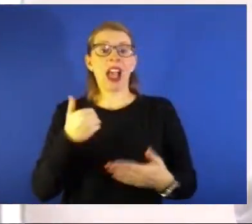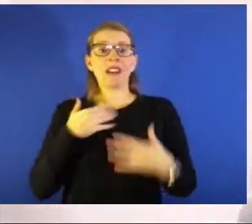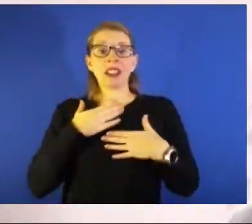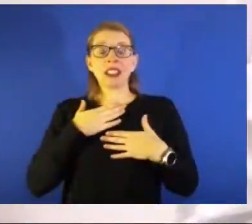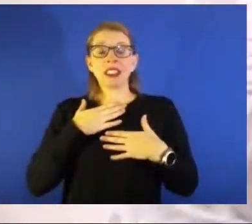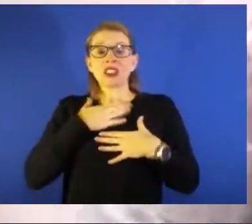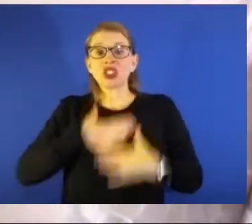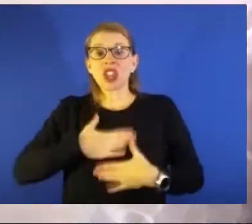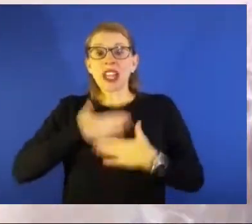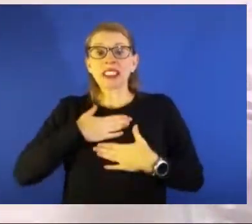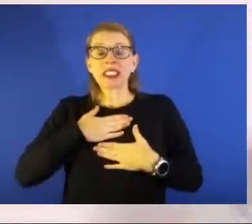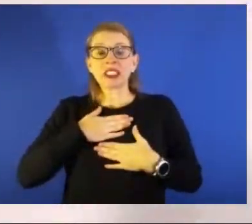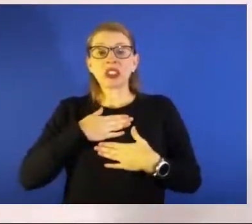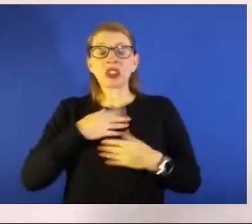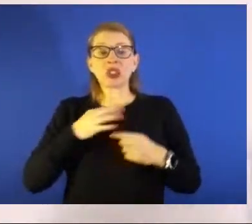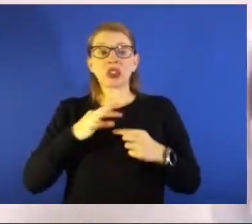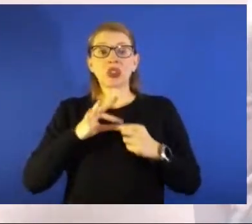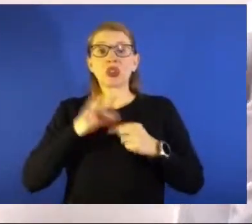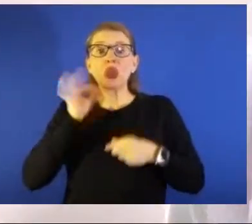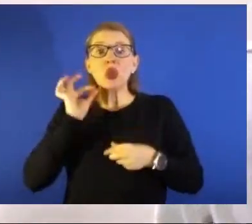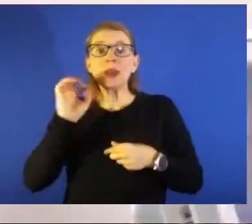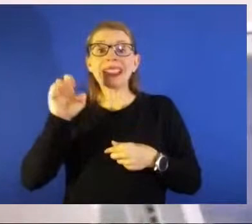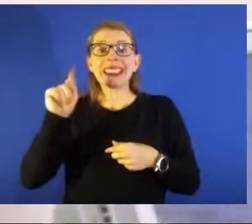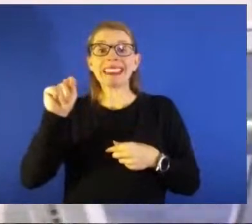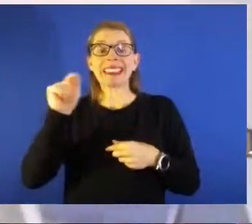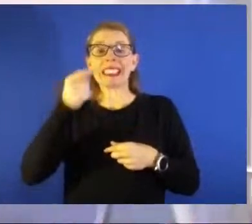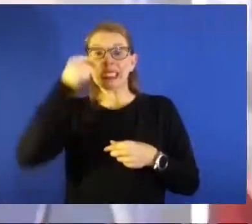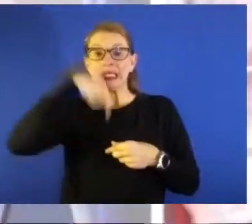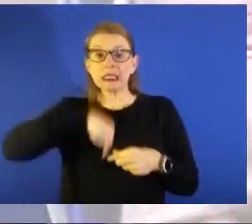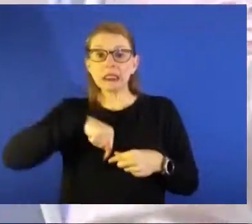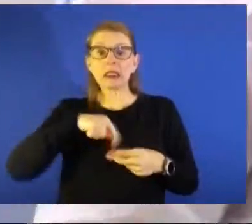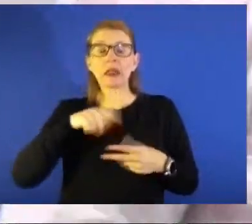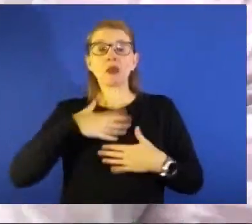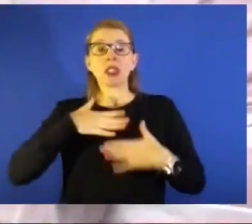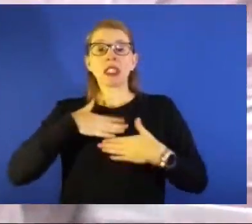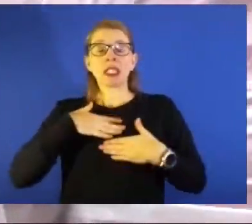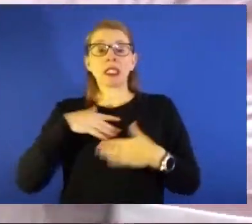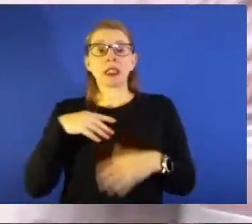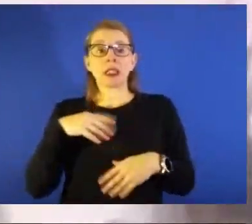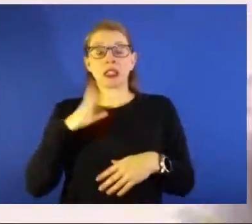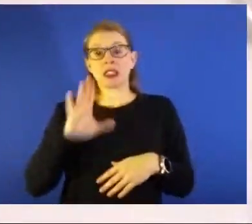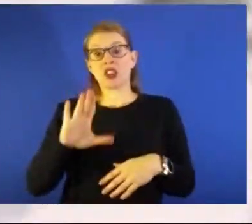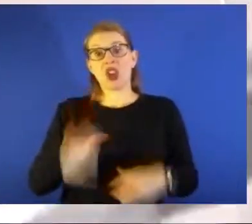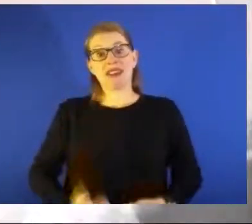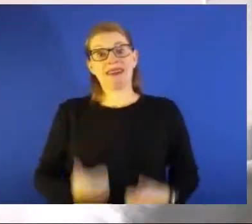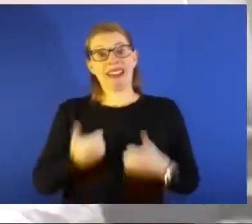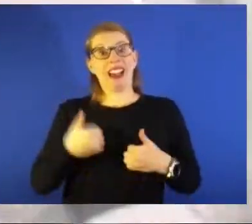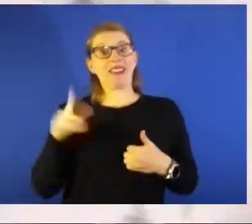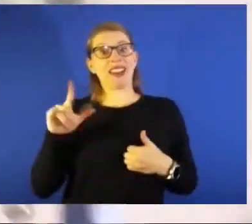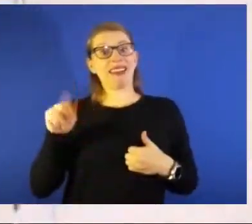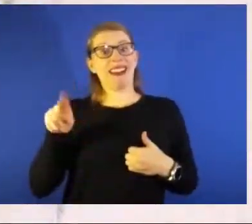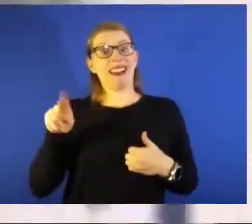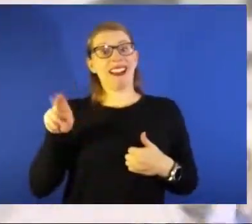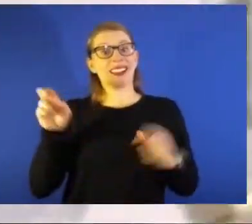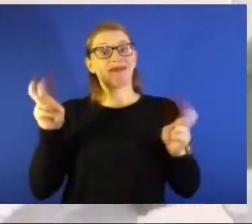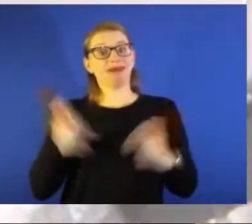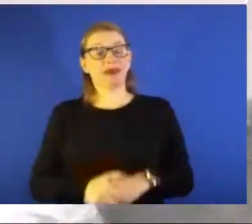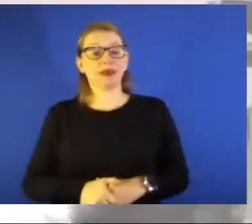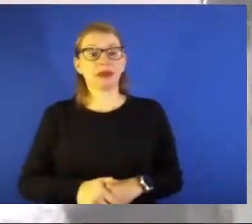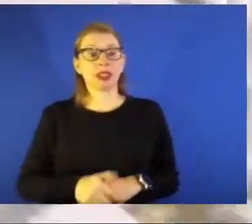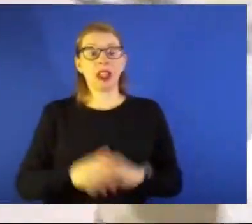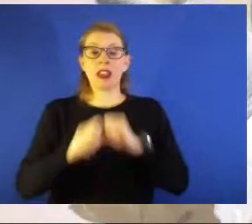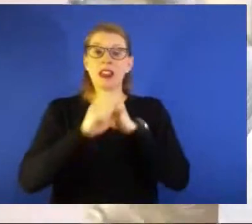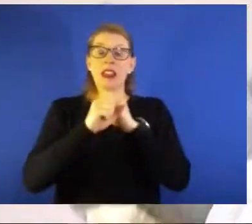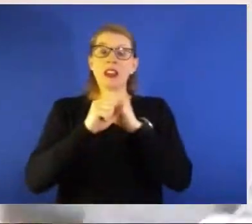a ET tube, which is the breathing tube, which is their lifeline. This is video that we would show often because we